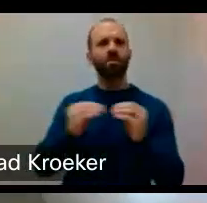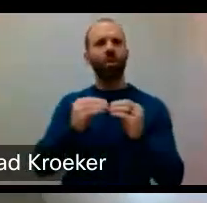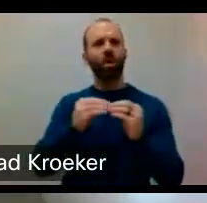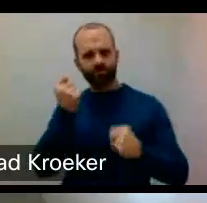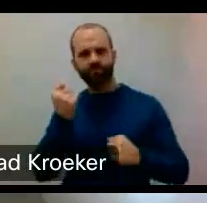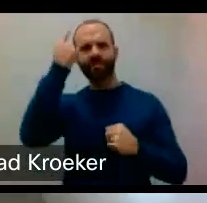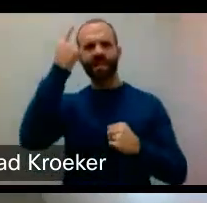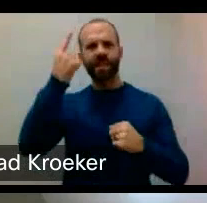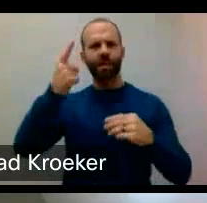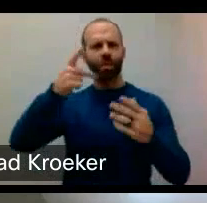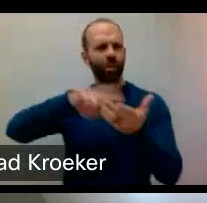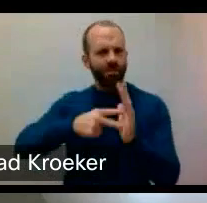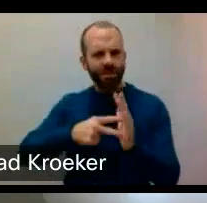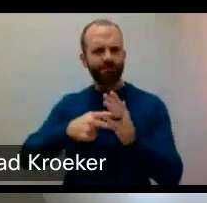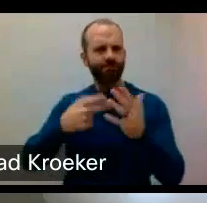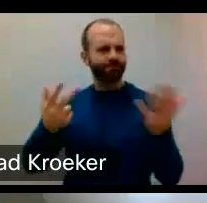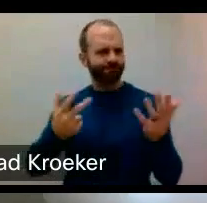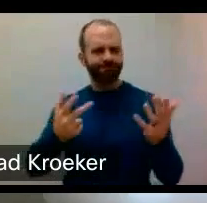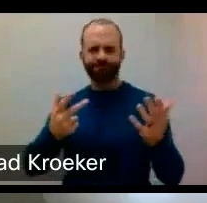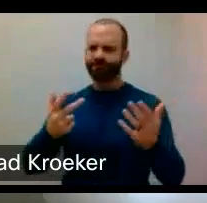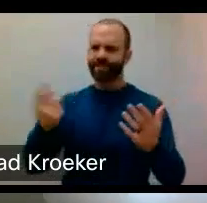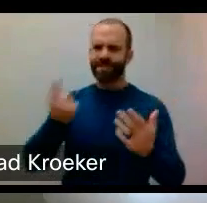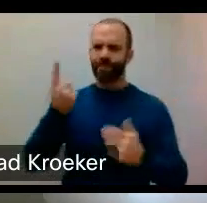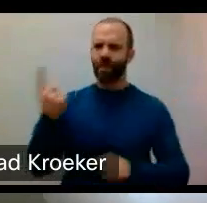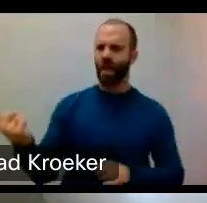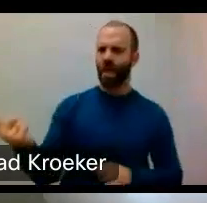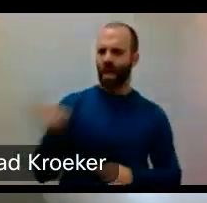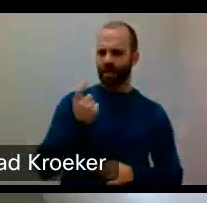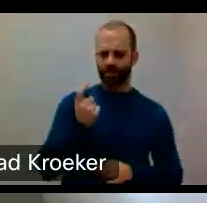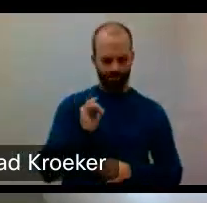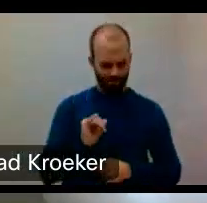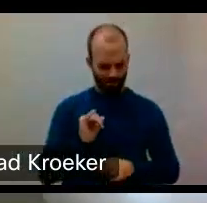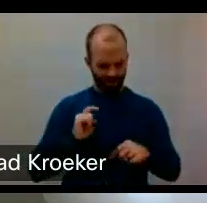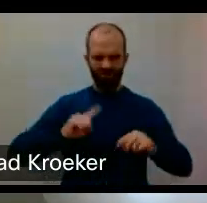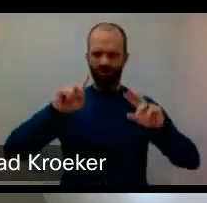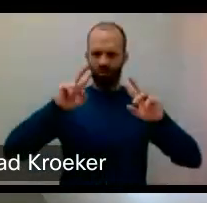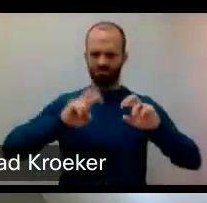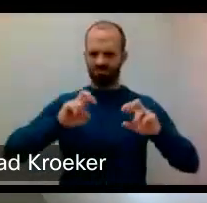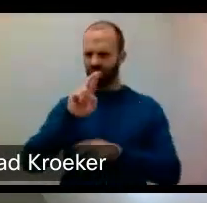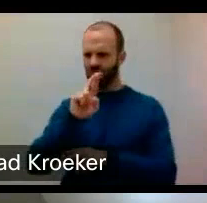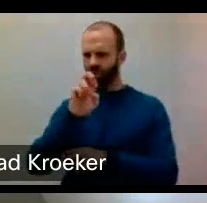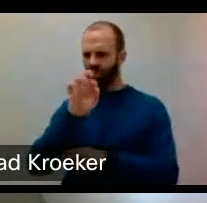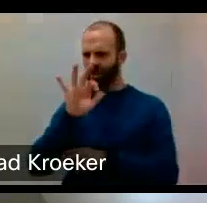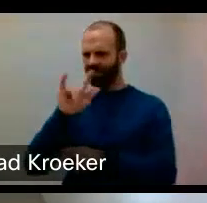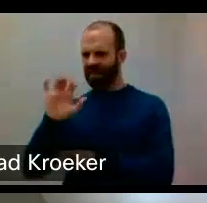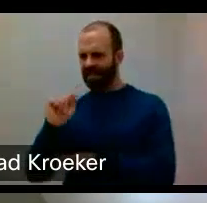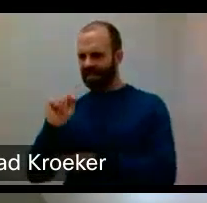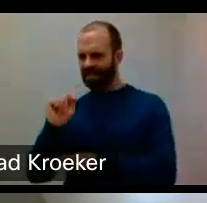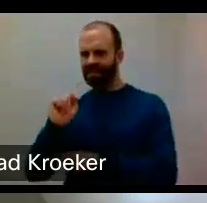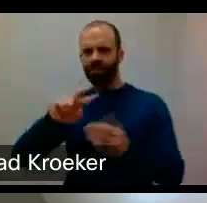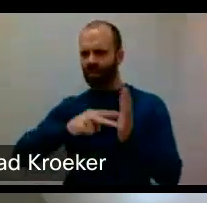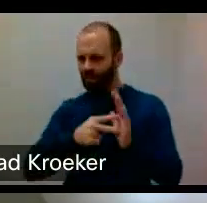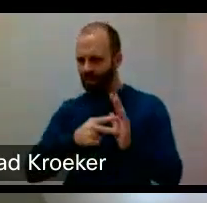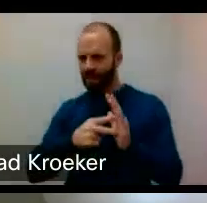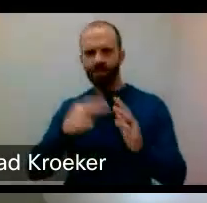understanding of what it means when you are asked to reflect. Okay, so we'll start with what does that mean to reflect?